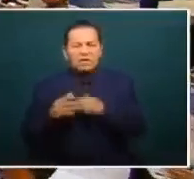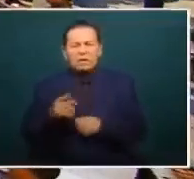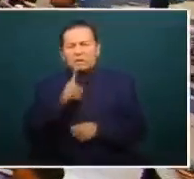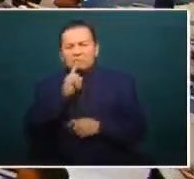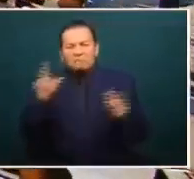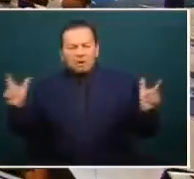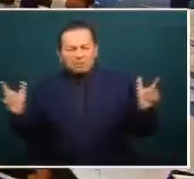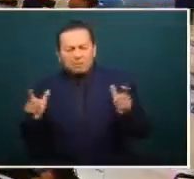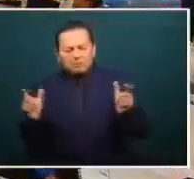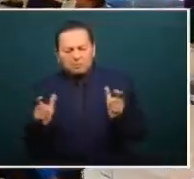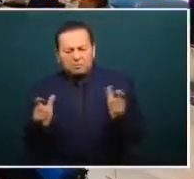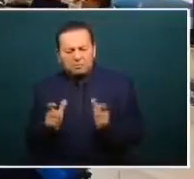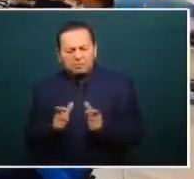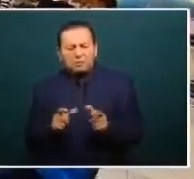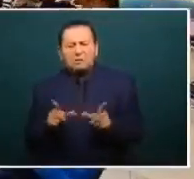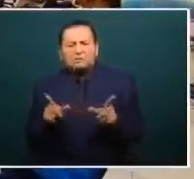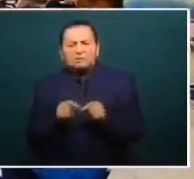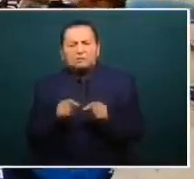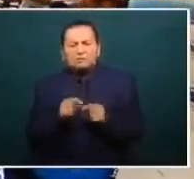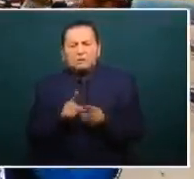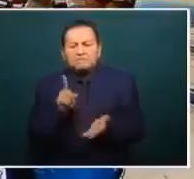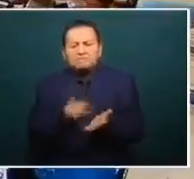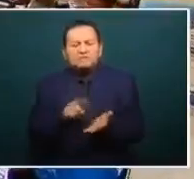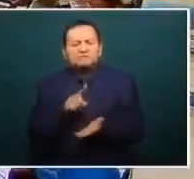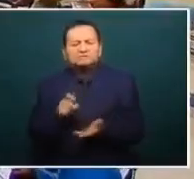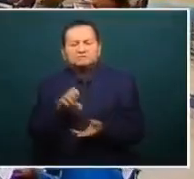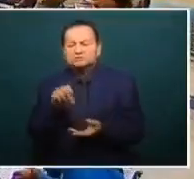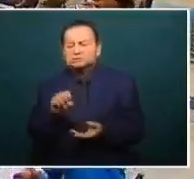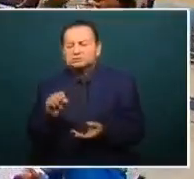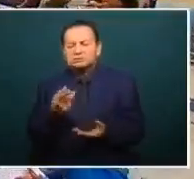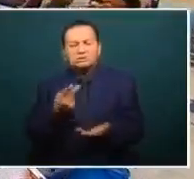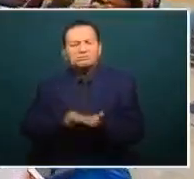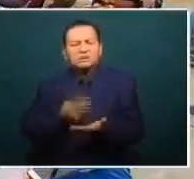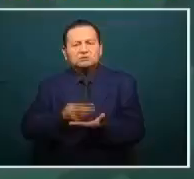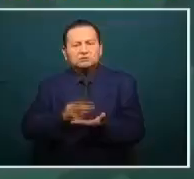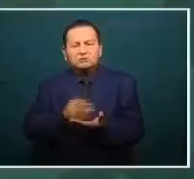Before this number didn't used to get it. It was much more limited.